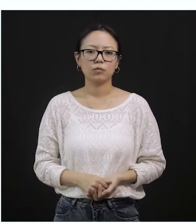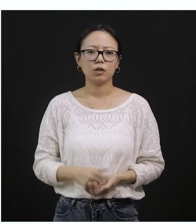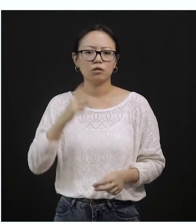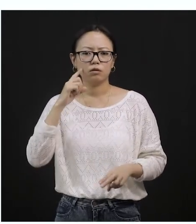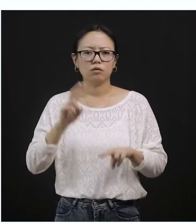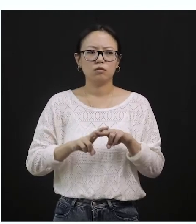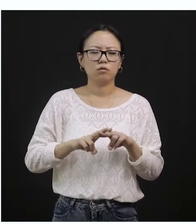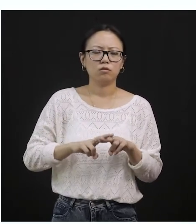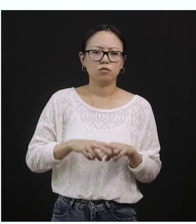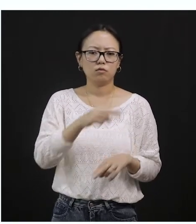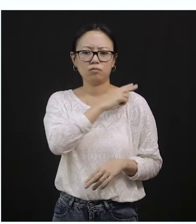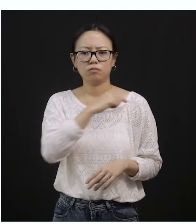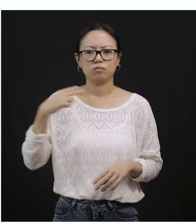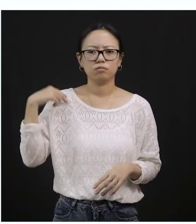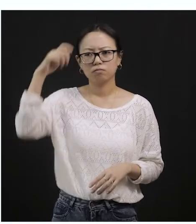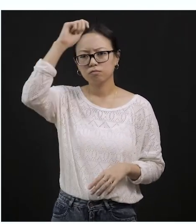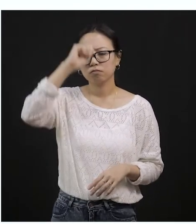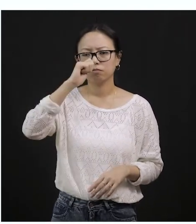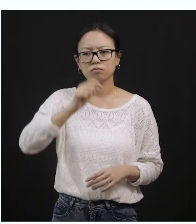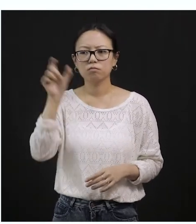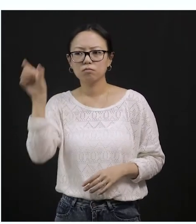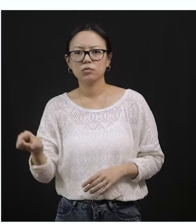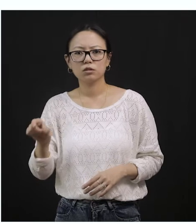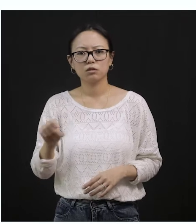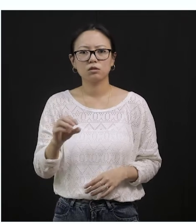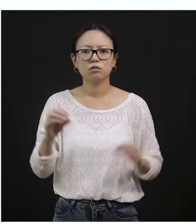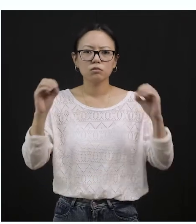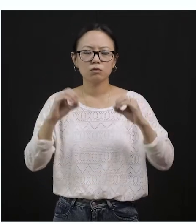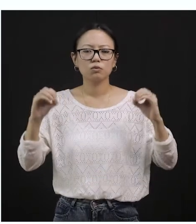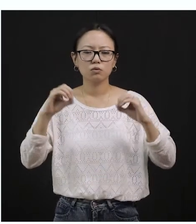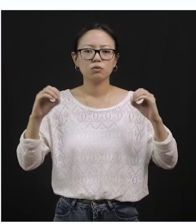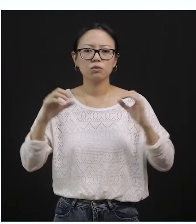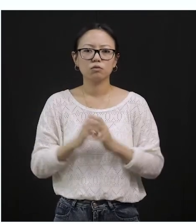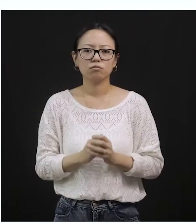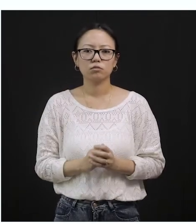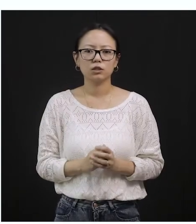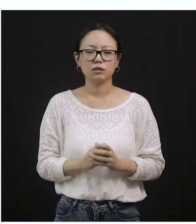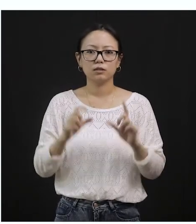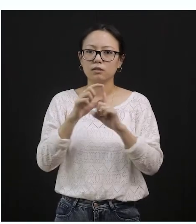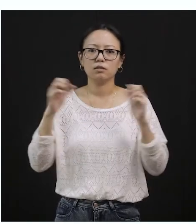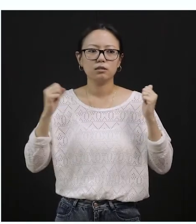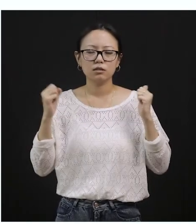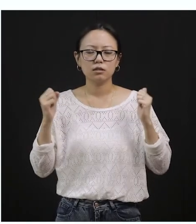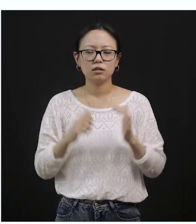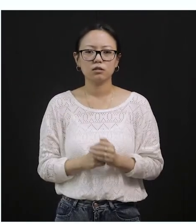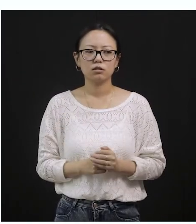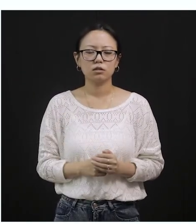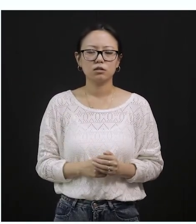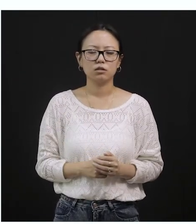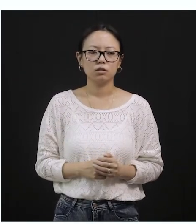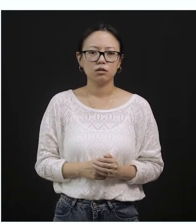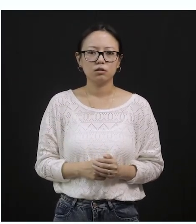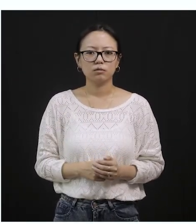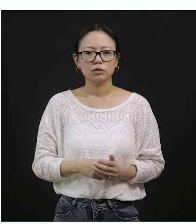police, there will be lots of criminals. If there is no policeman, then there will be lots of kidnapping issues. If there is no police, there will be